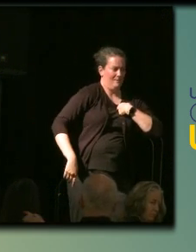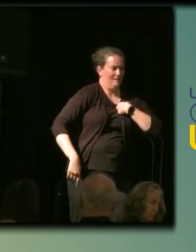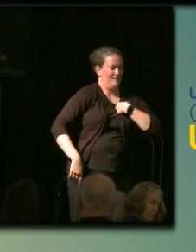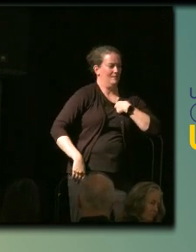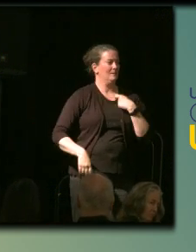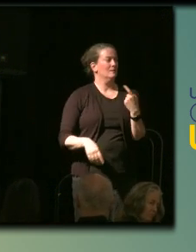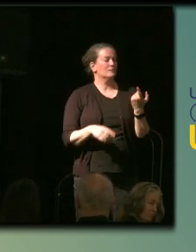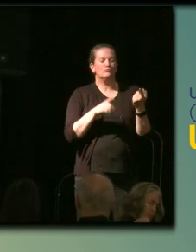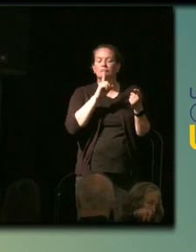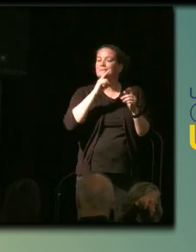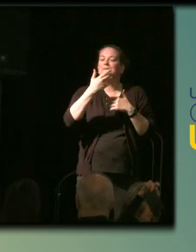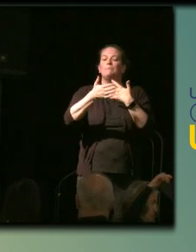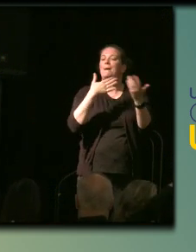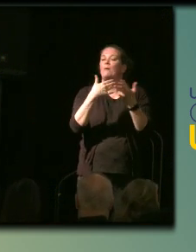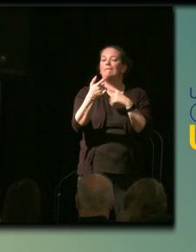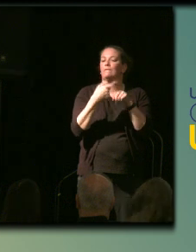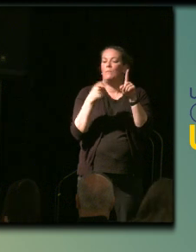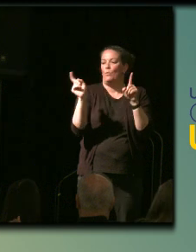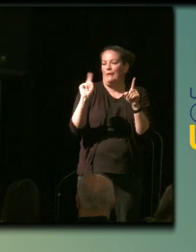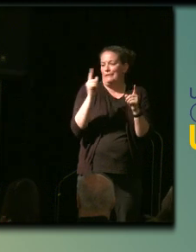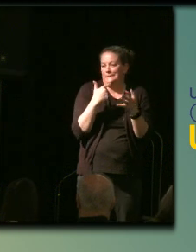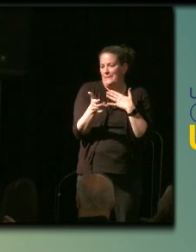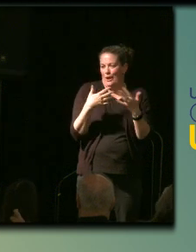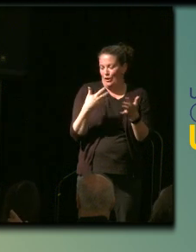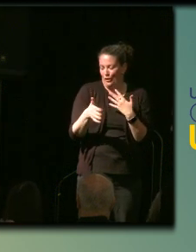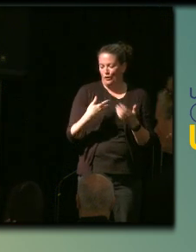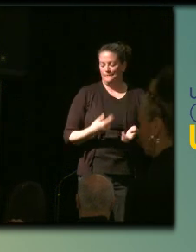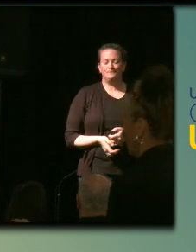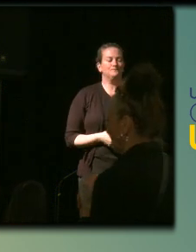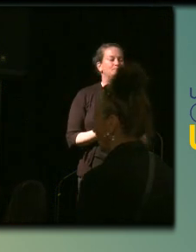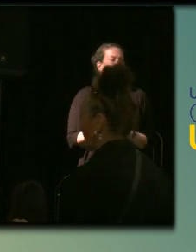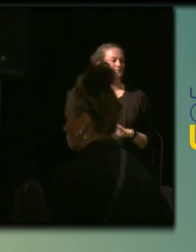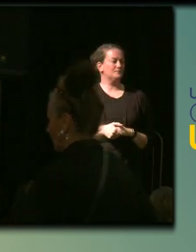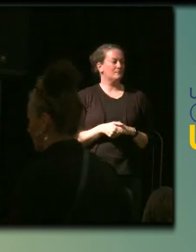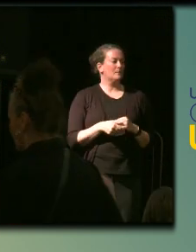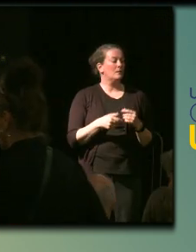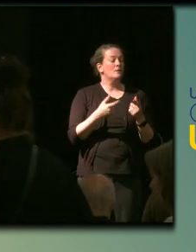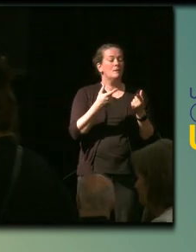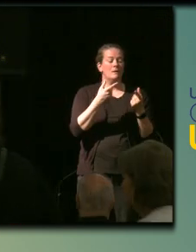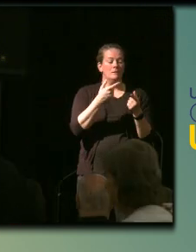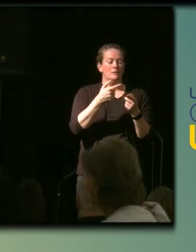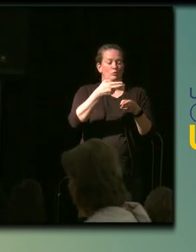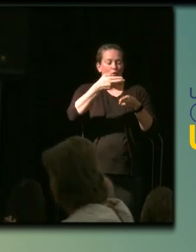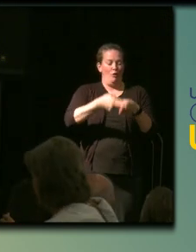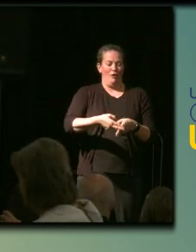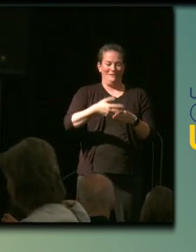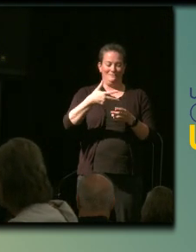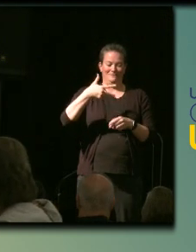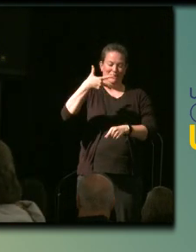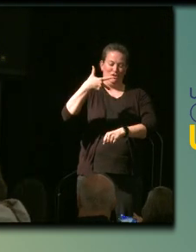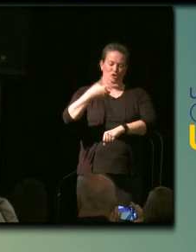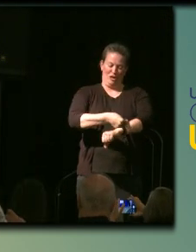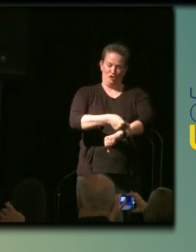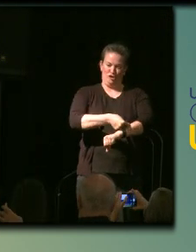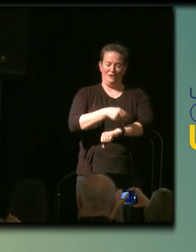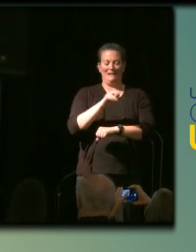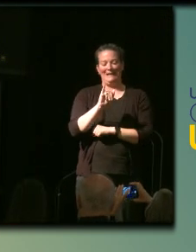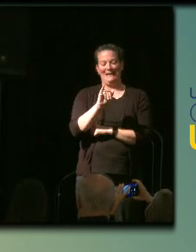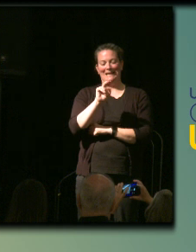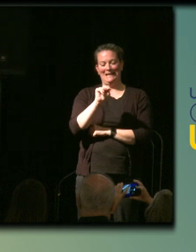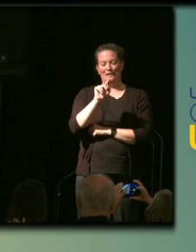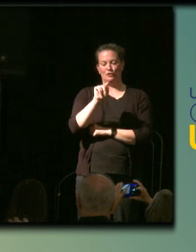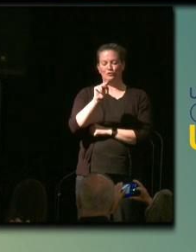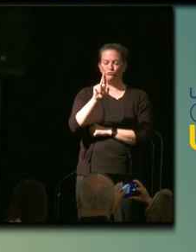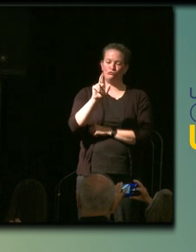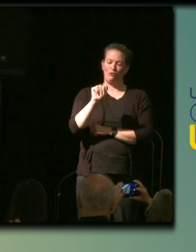in the trials, and we can talk about that later. This is an intravitreal injection. So anybody who knows anything about sort of Eylea or any